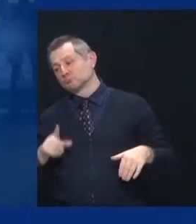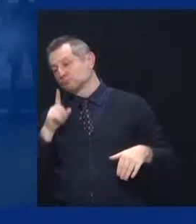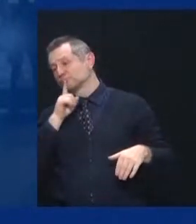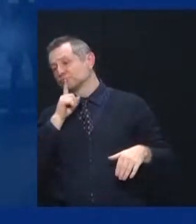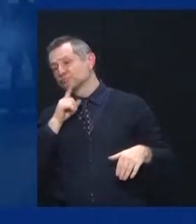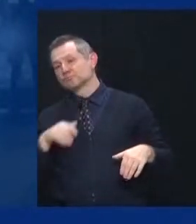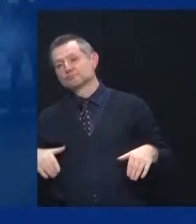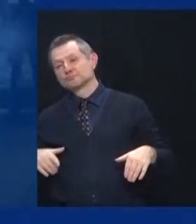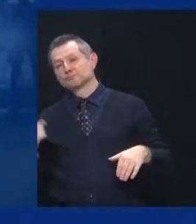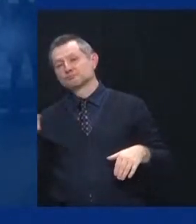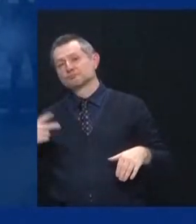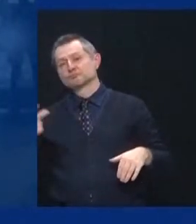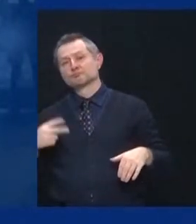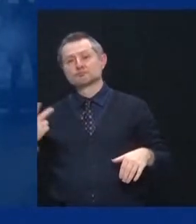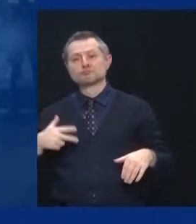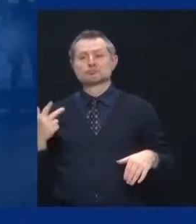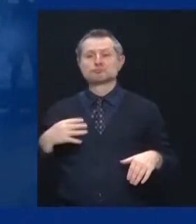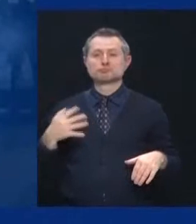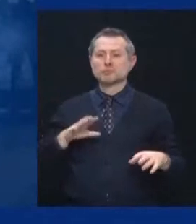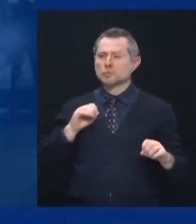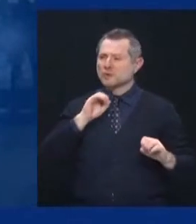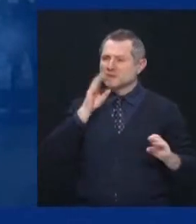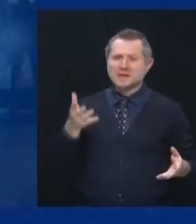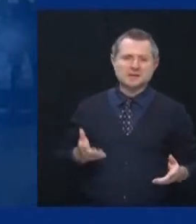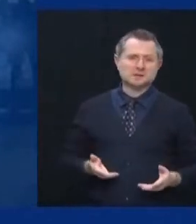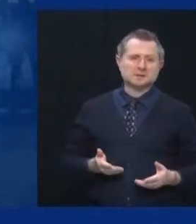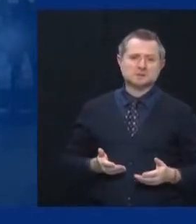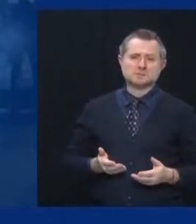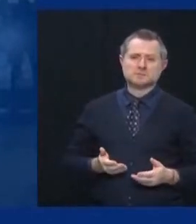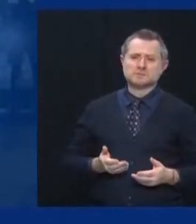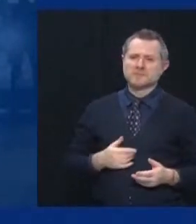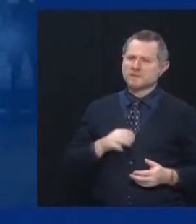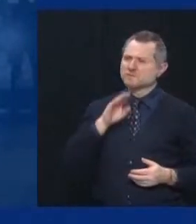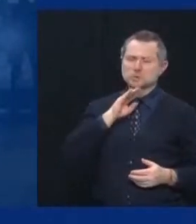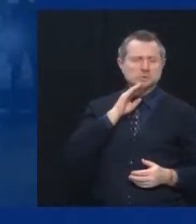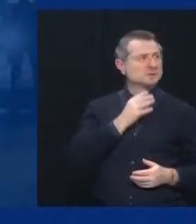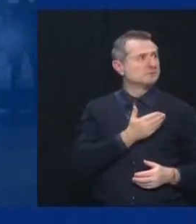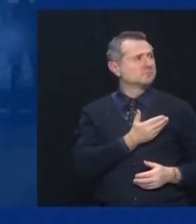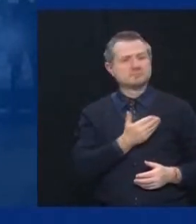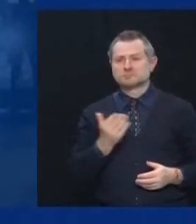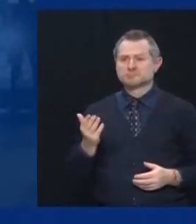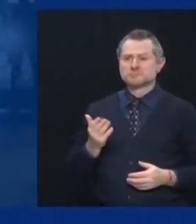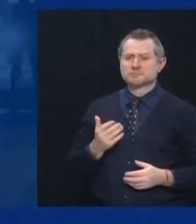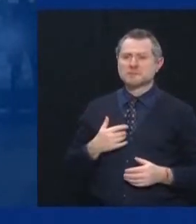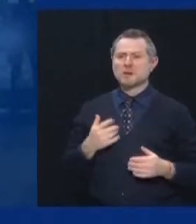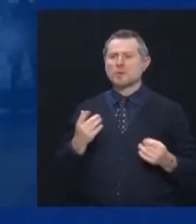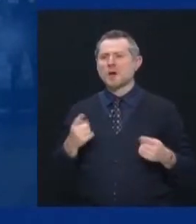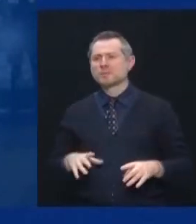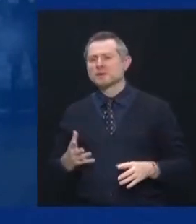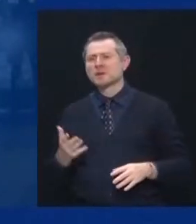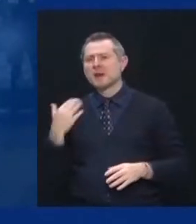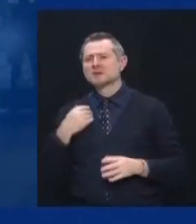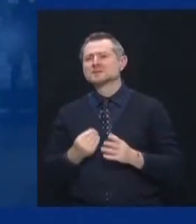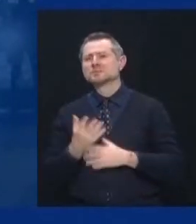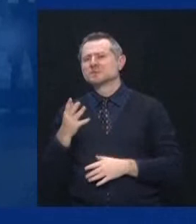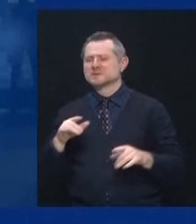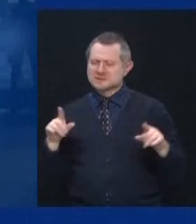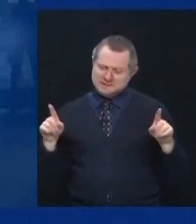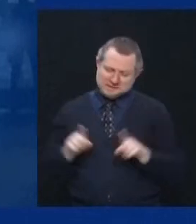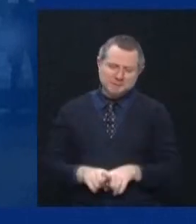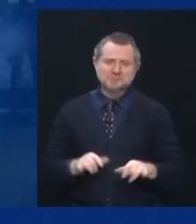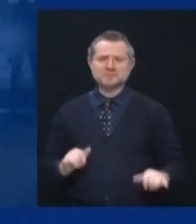days. And it was frustrating because this is what happened last spring when the virus first came